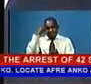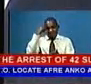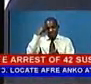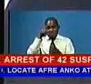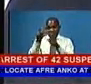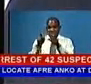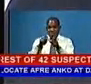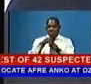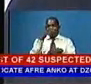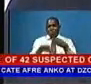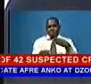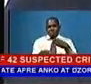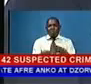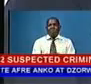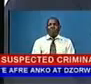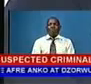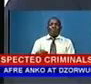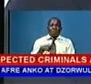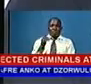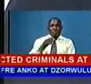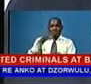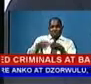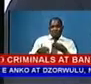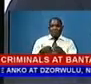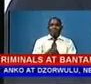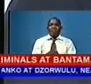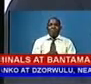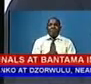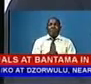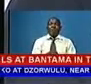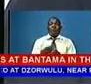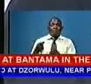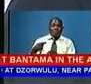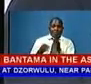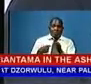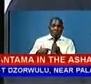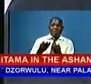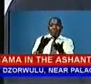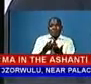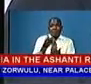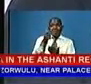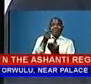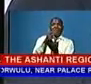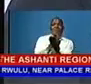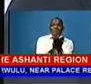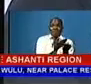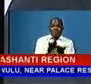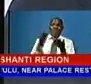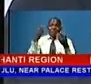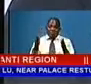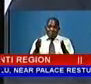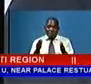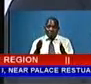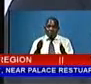our re-examination. Subject to retendering the list of recategorization which this court